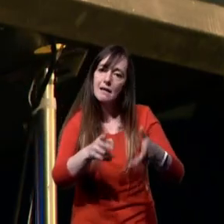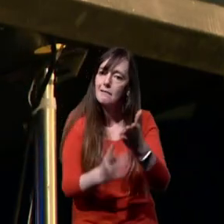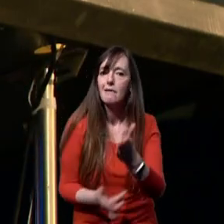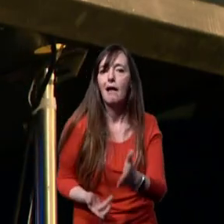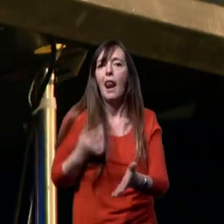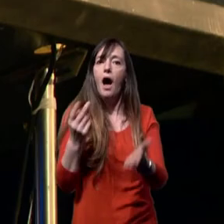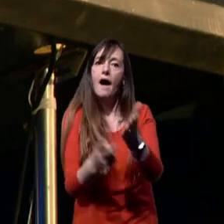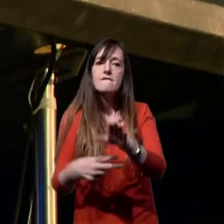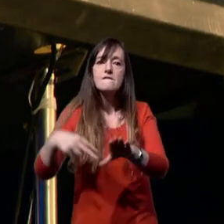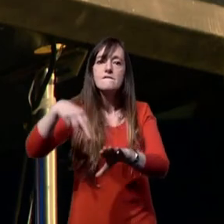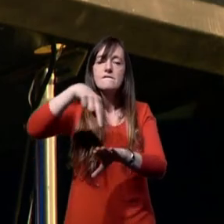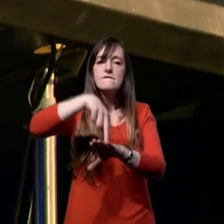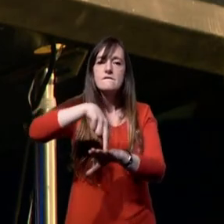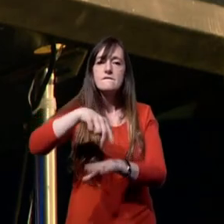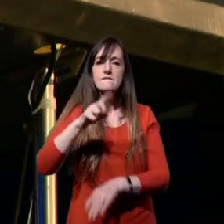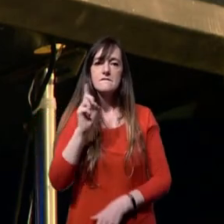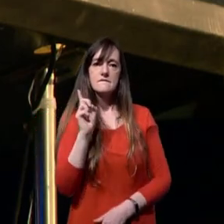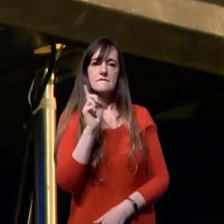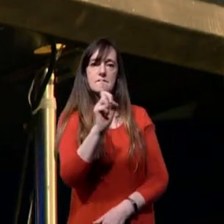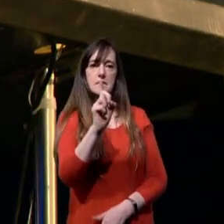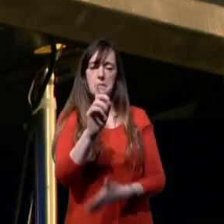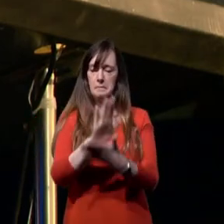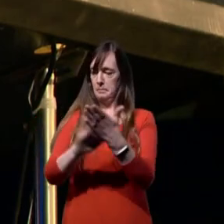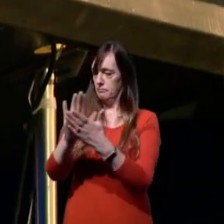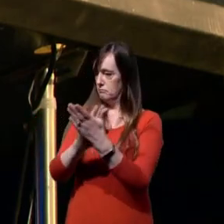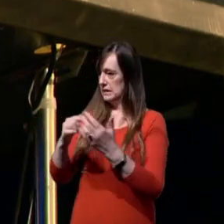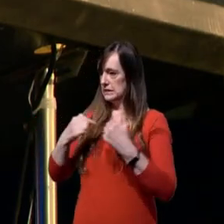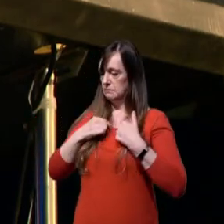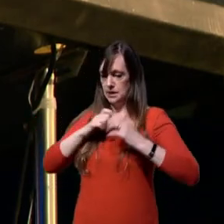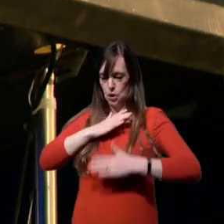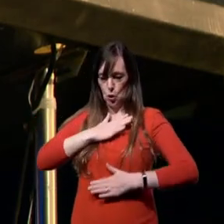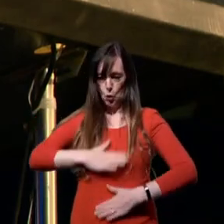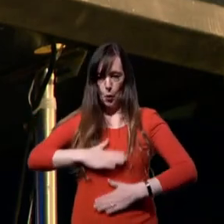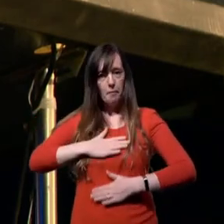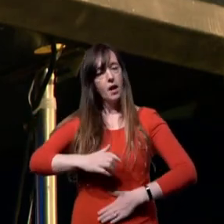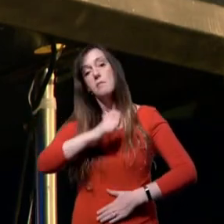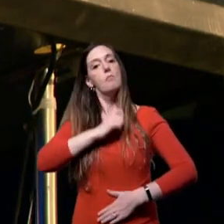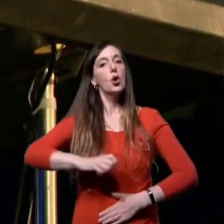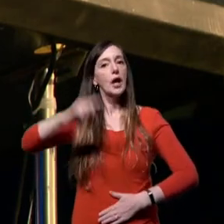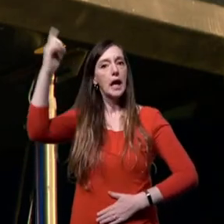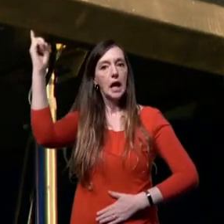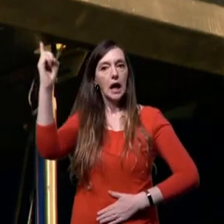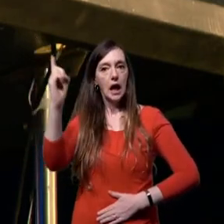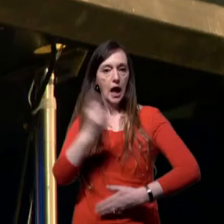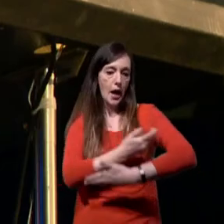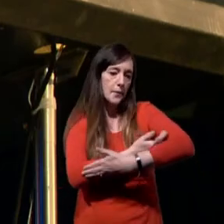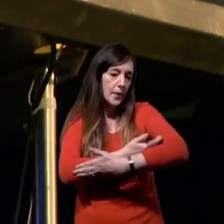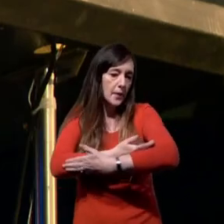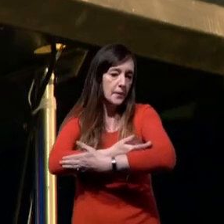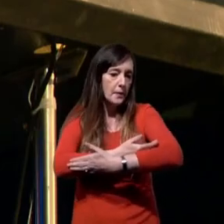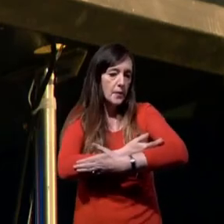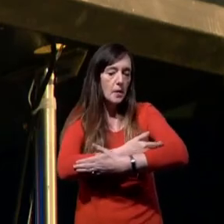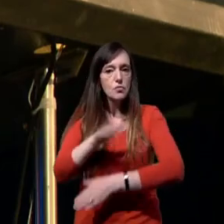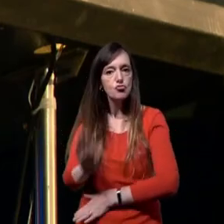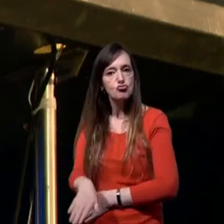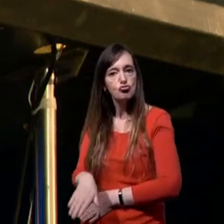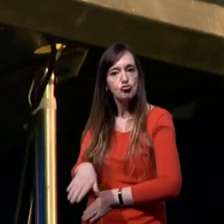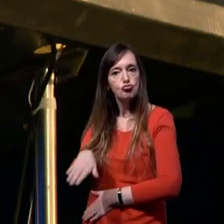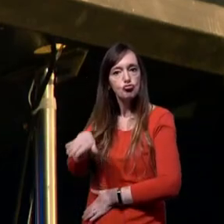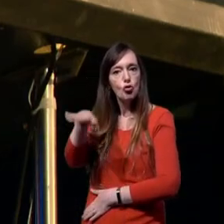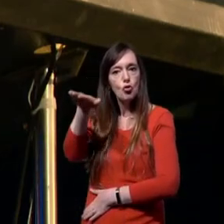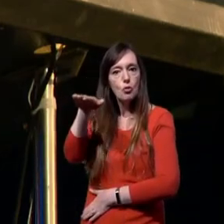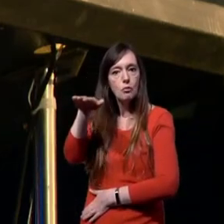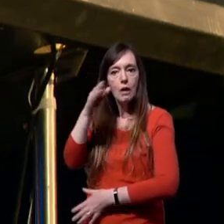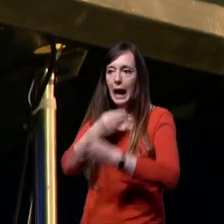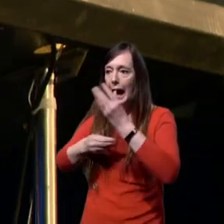again. In other words, I took on a human body and I grew up in it and I ate in it and I worked